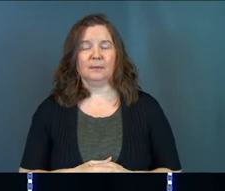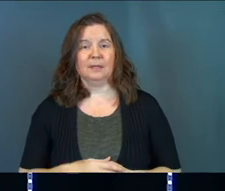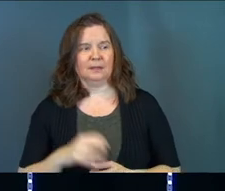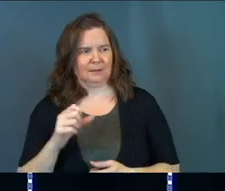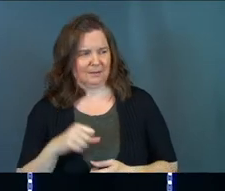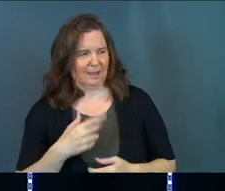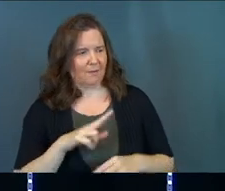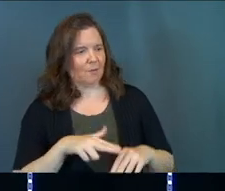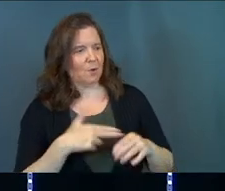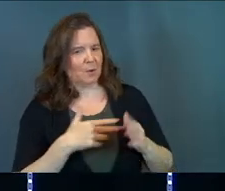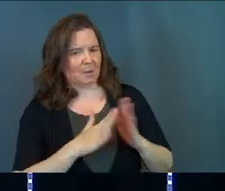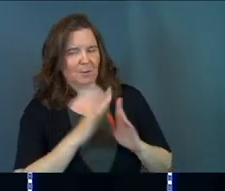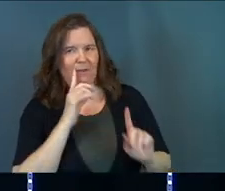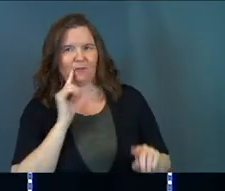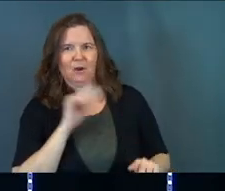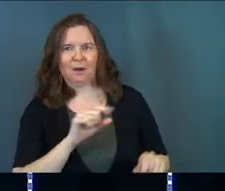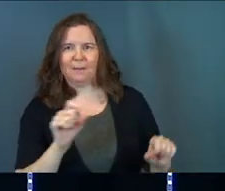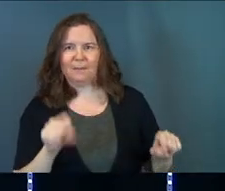Yeah, we can pray for him.